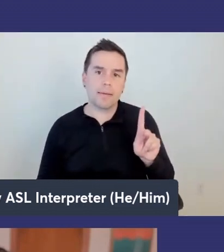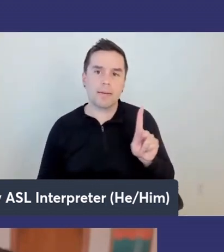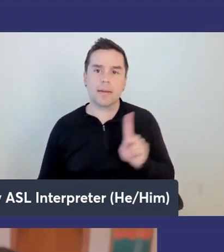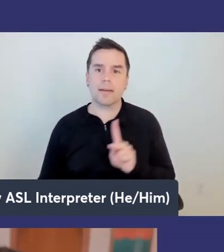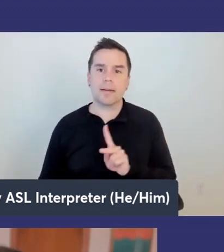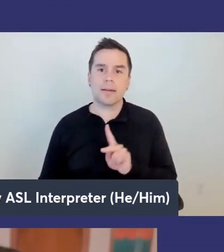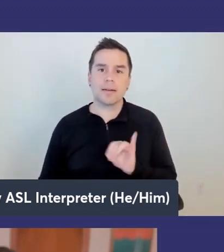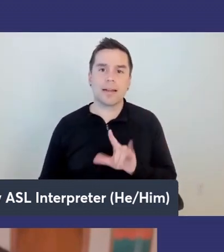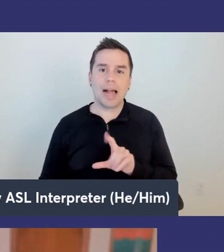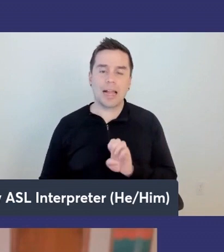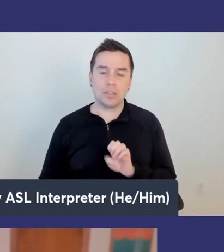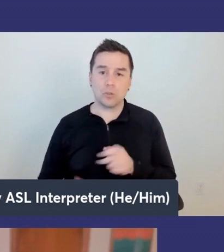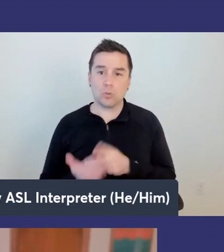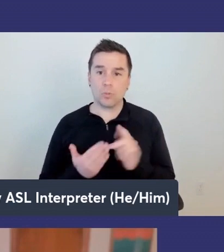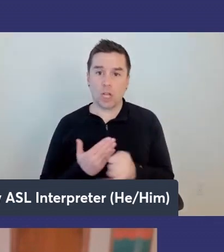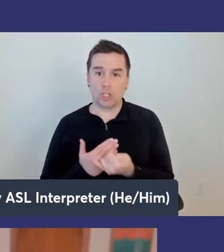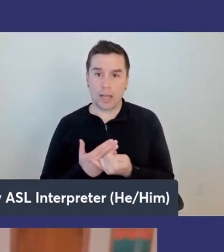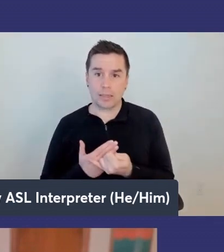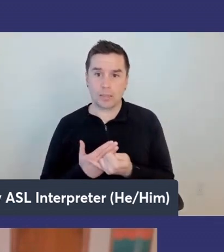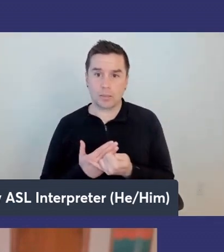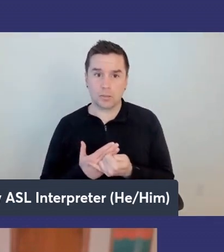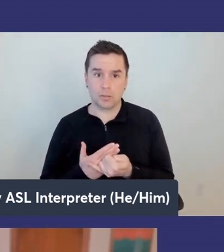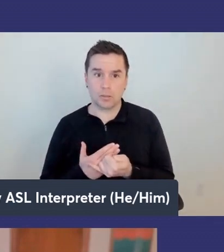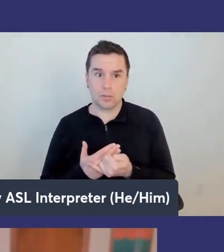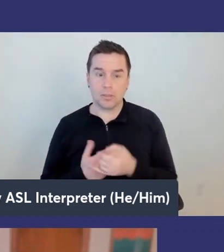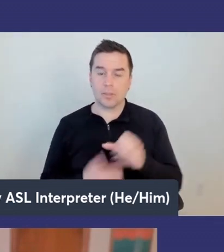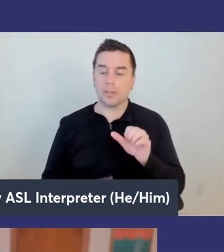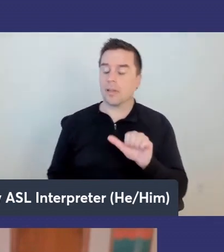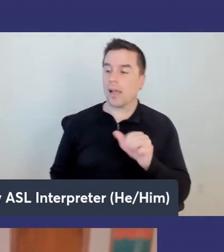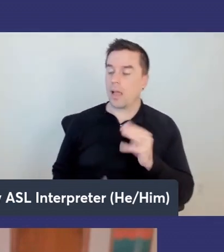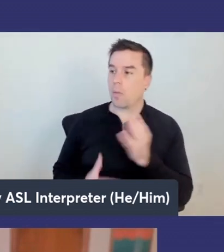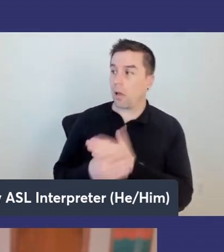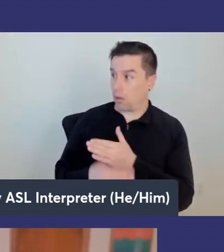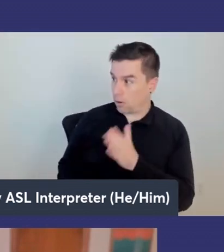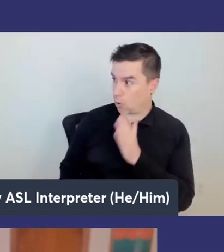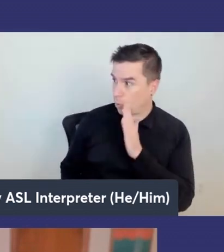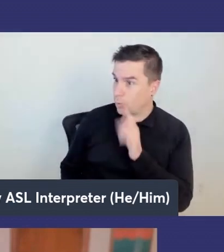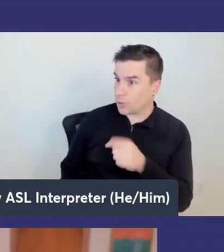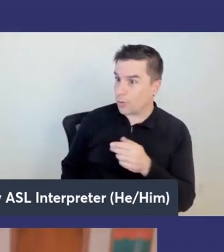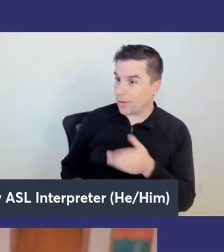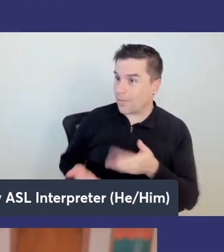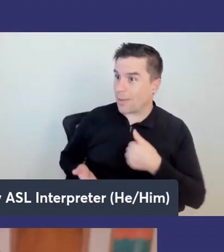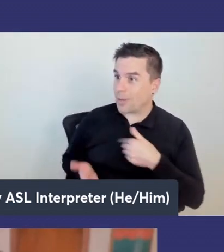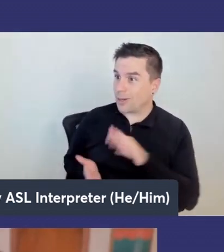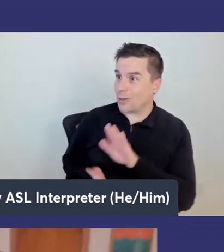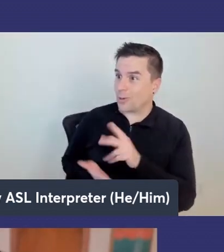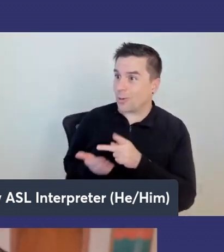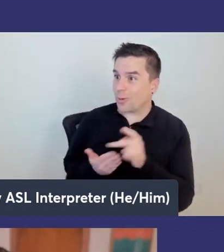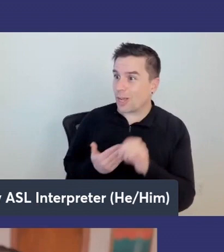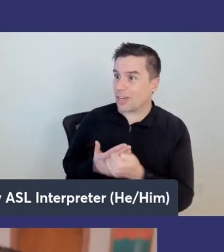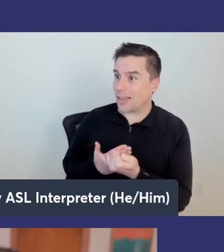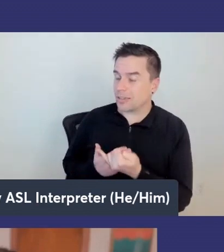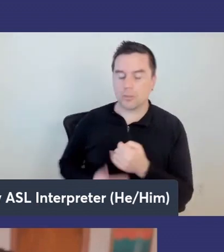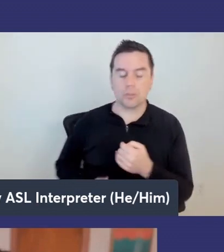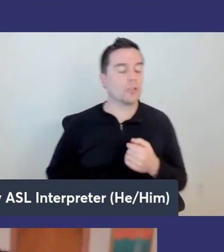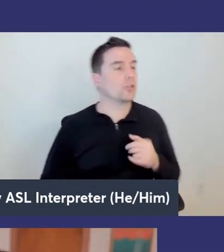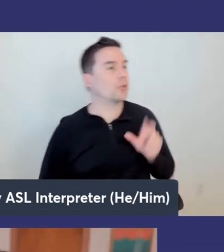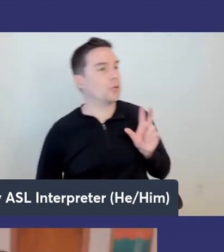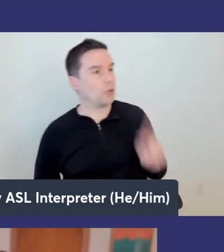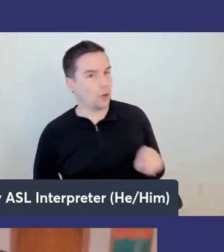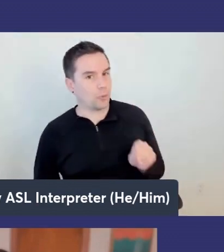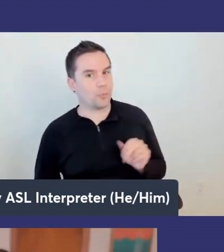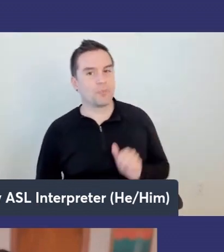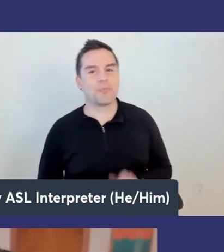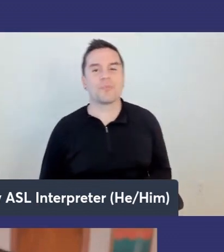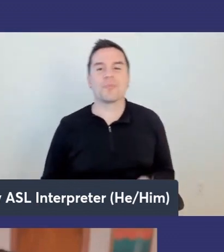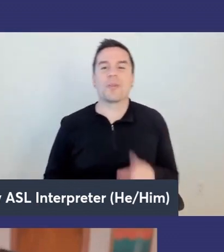mine. Would you? No, but that's beside the point. But presumably, Kyle